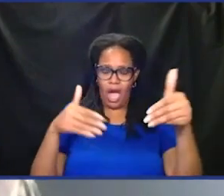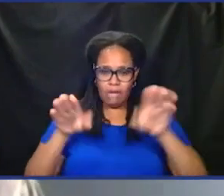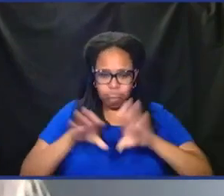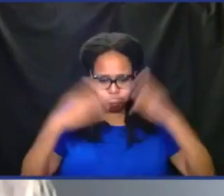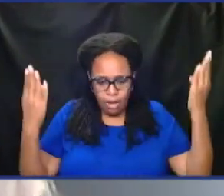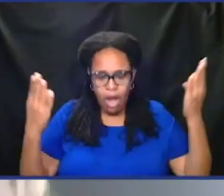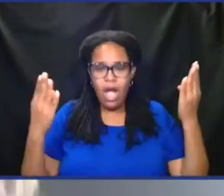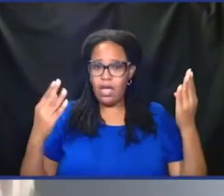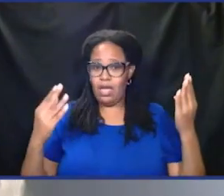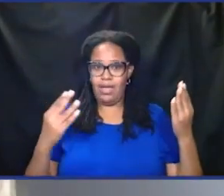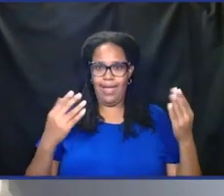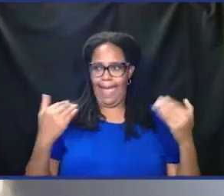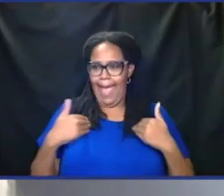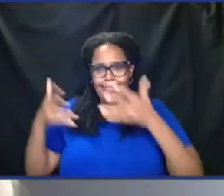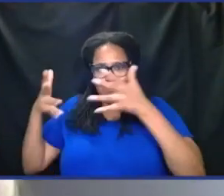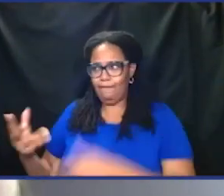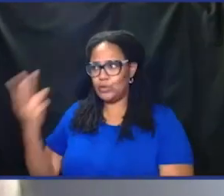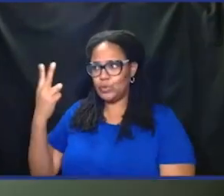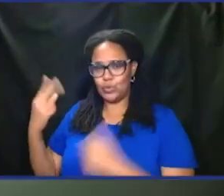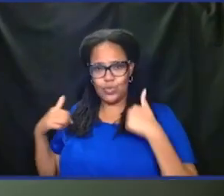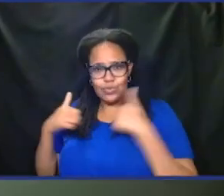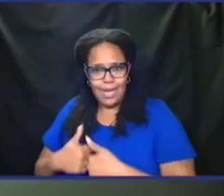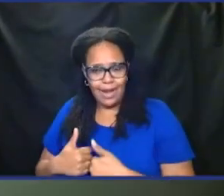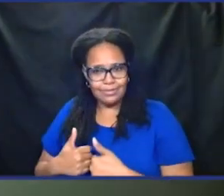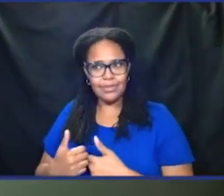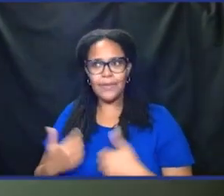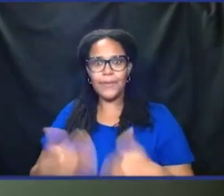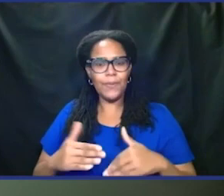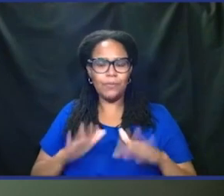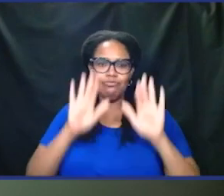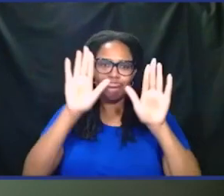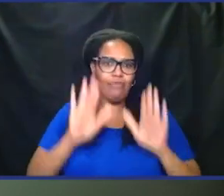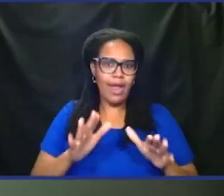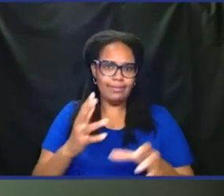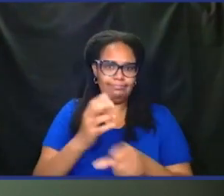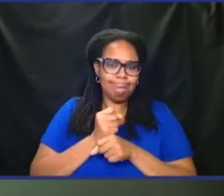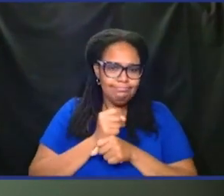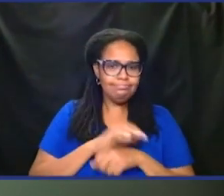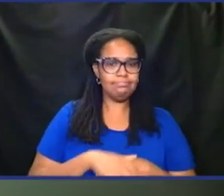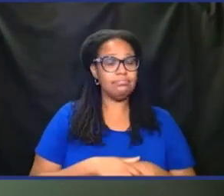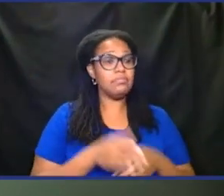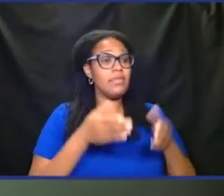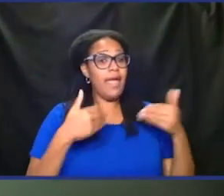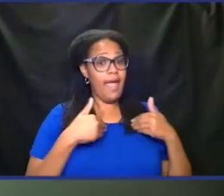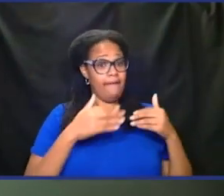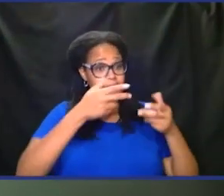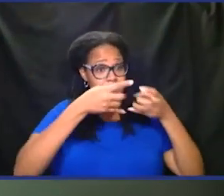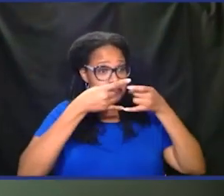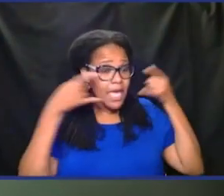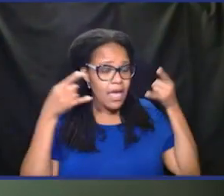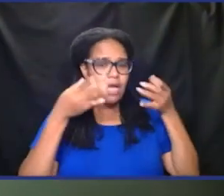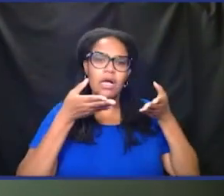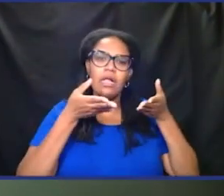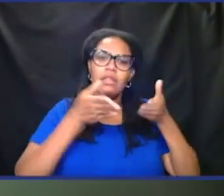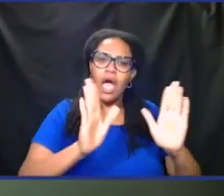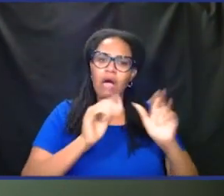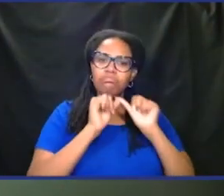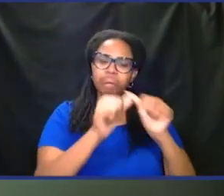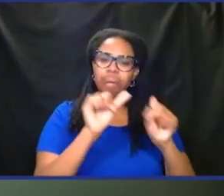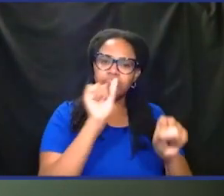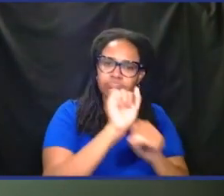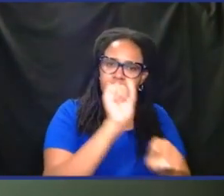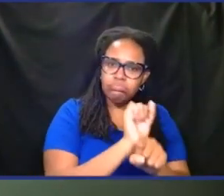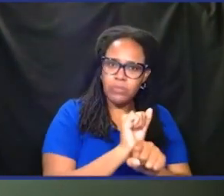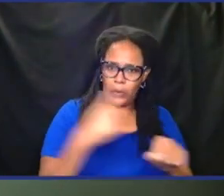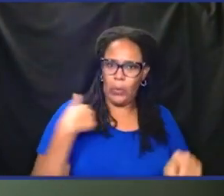had 2 isolation gowns left. So having those masks allows us to continue the work that we were already doing and also meet this